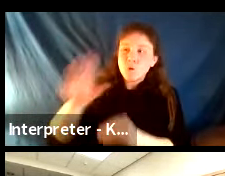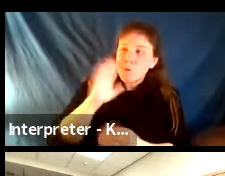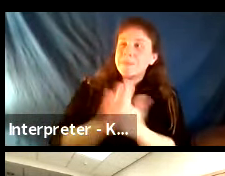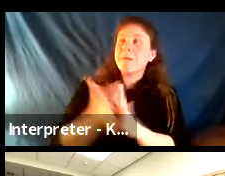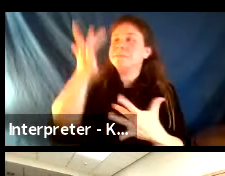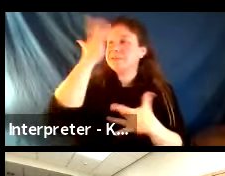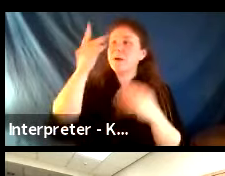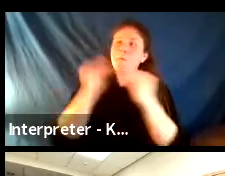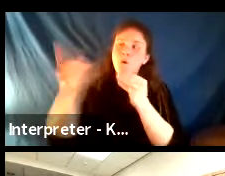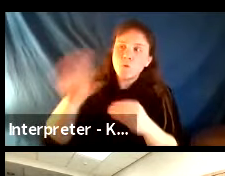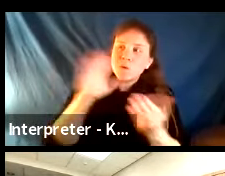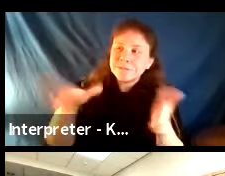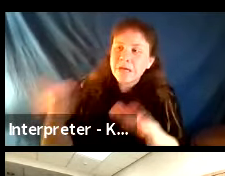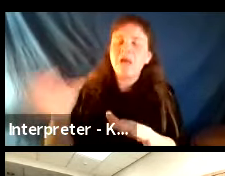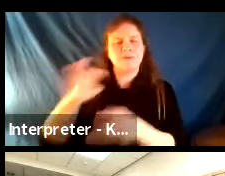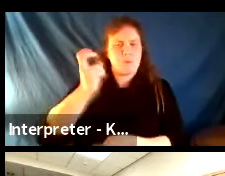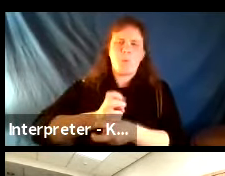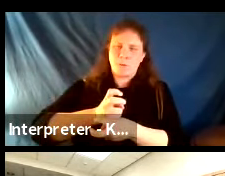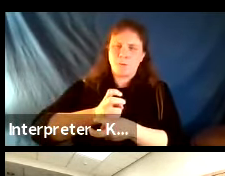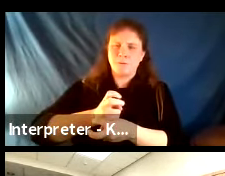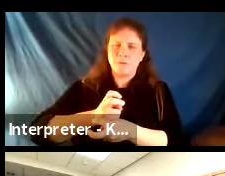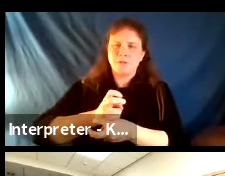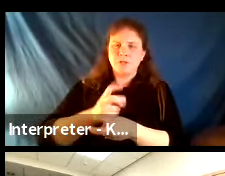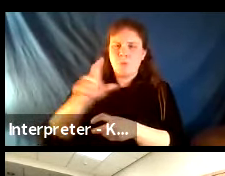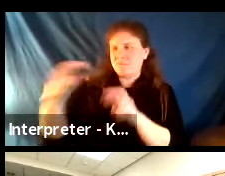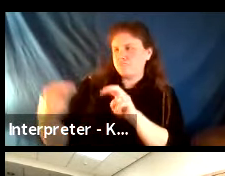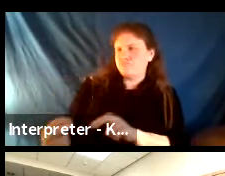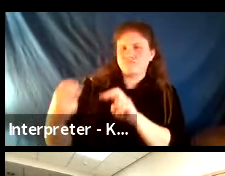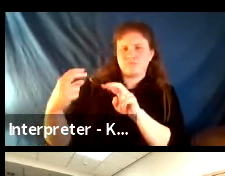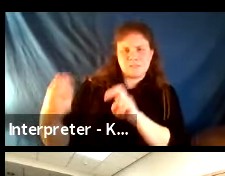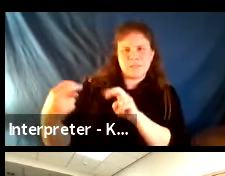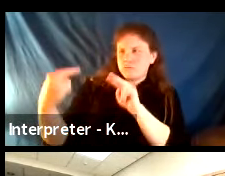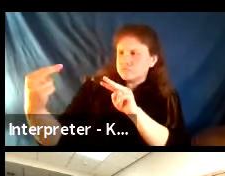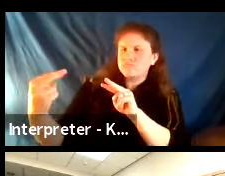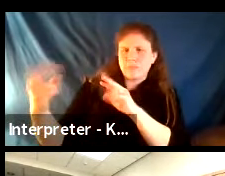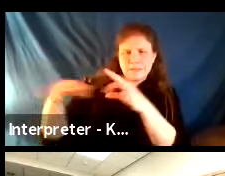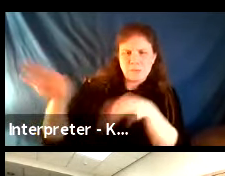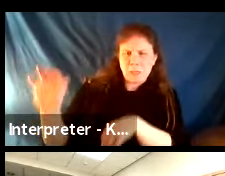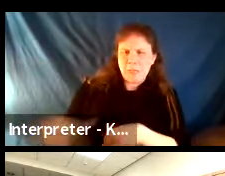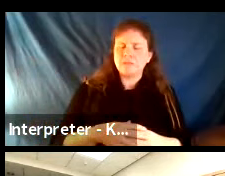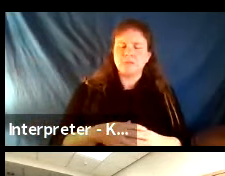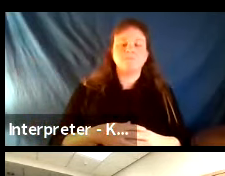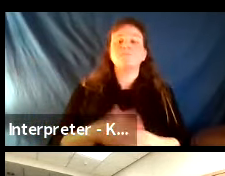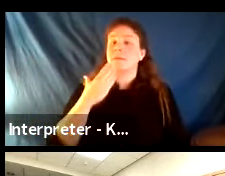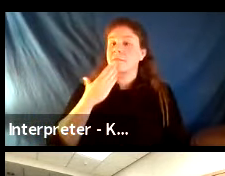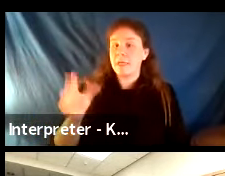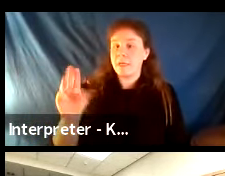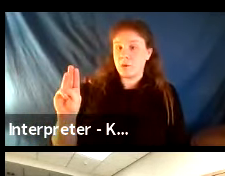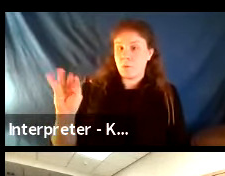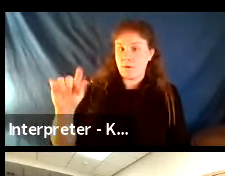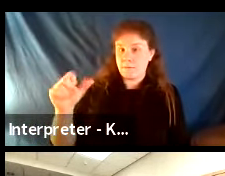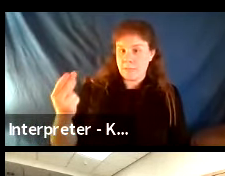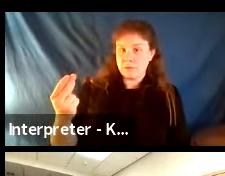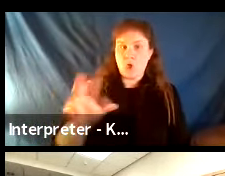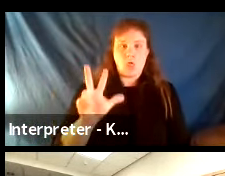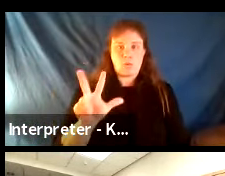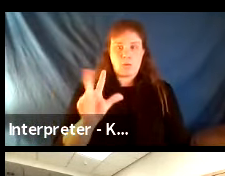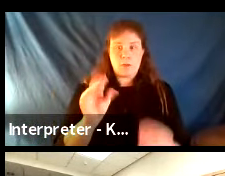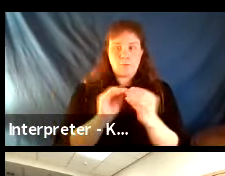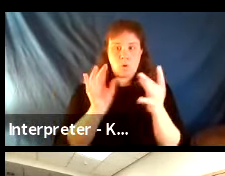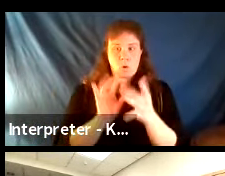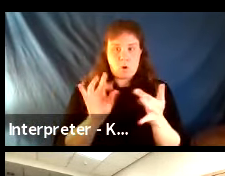members. Thank you. Yeah. Thank you, Mitch. Okay, we have 3 more comments and then we're going to begin to wrap up